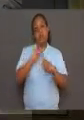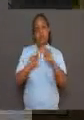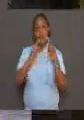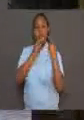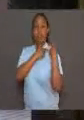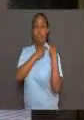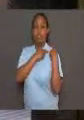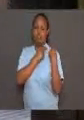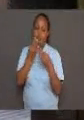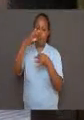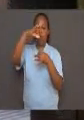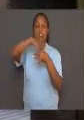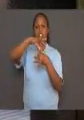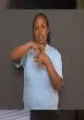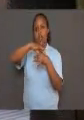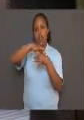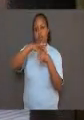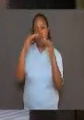officials by voting.